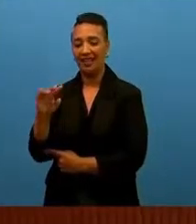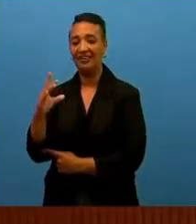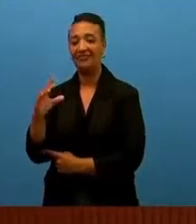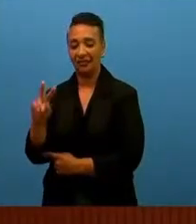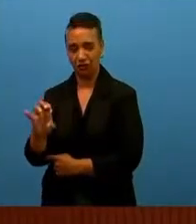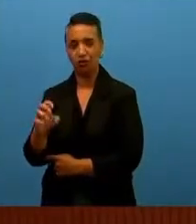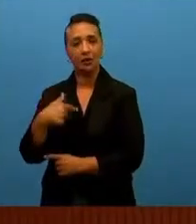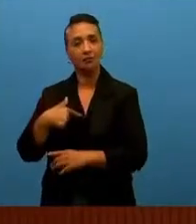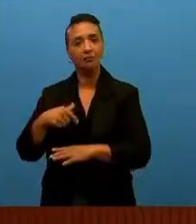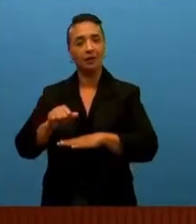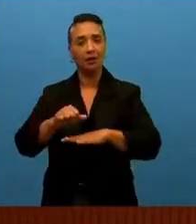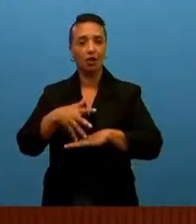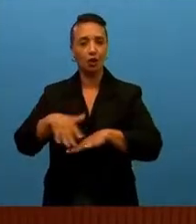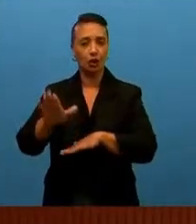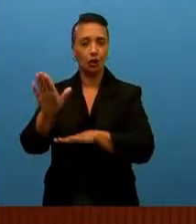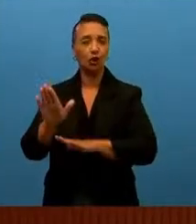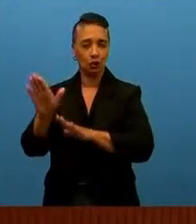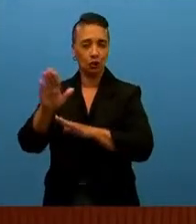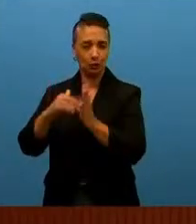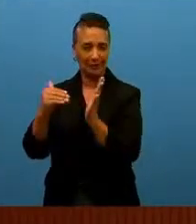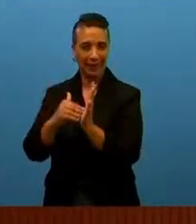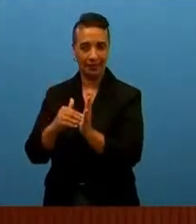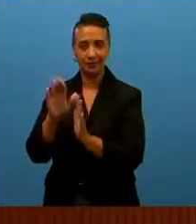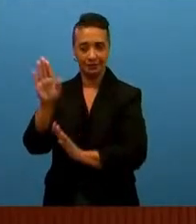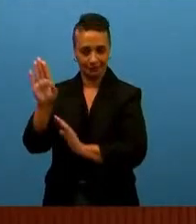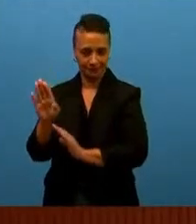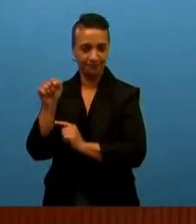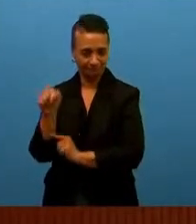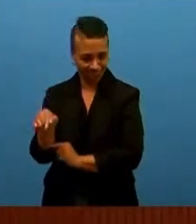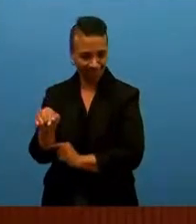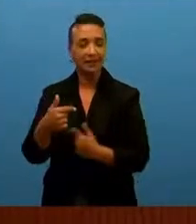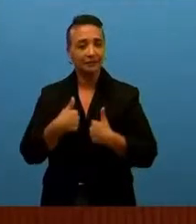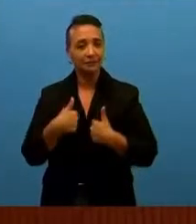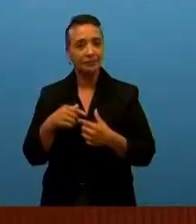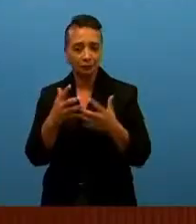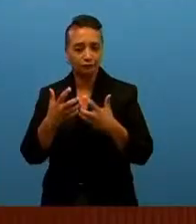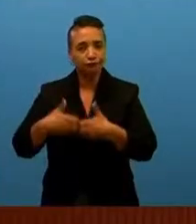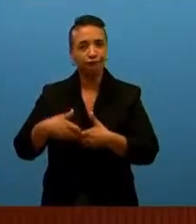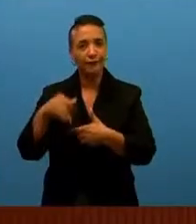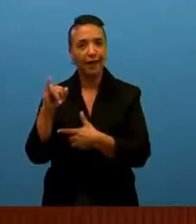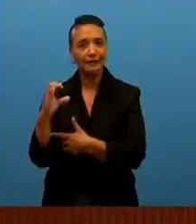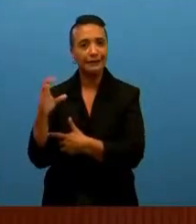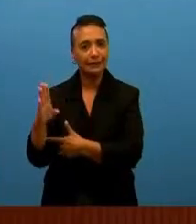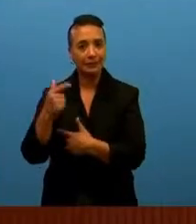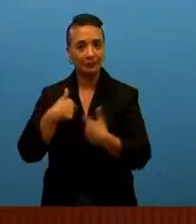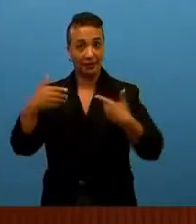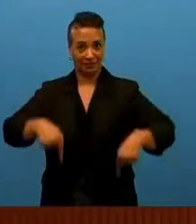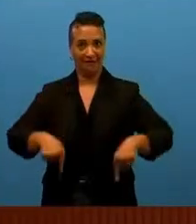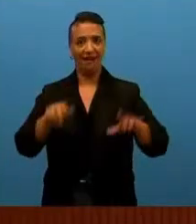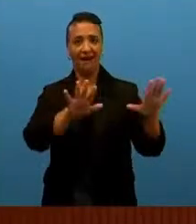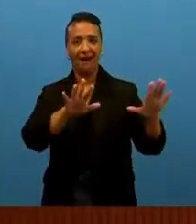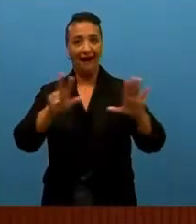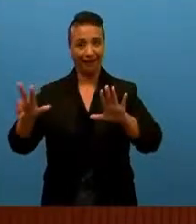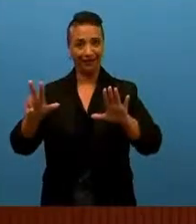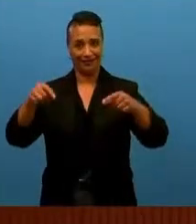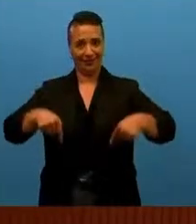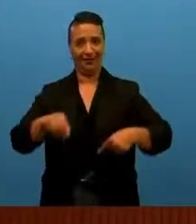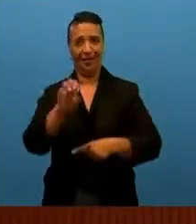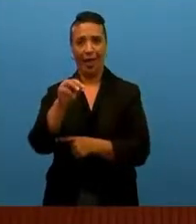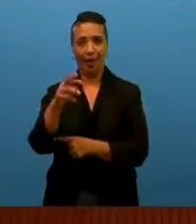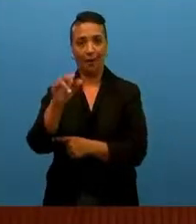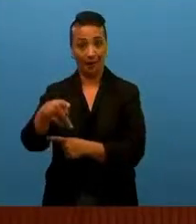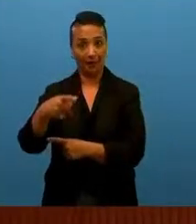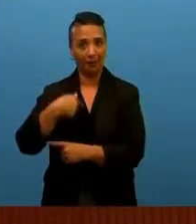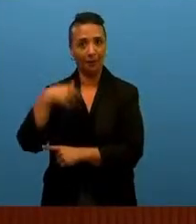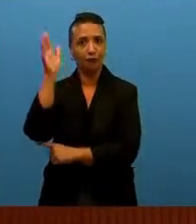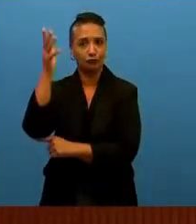I'm honoured to share this panel as co-chair of the Indigenous Coordinating Body to address the 18th session of the expert mechanism under this